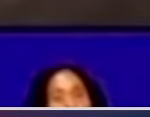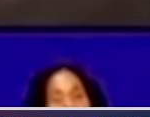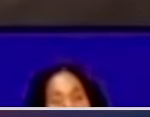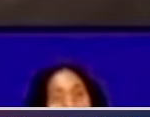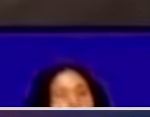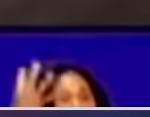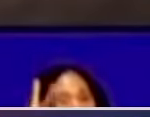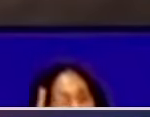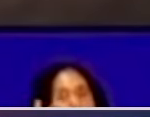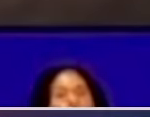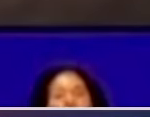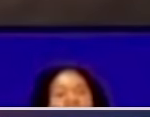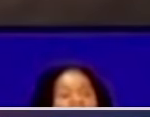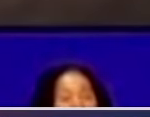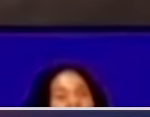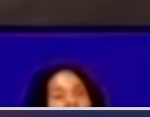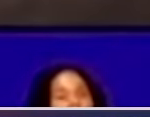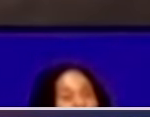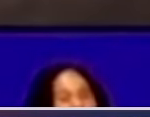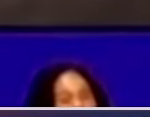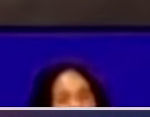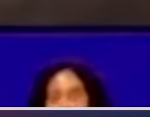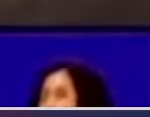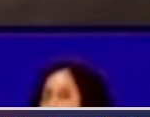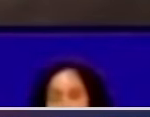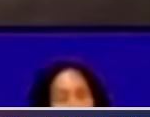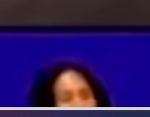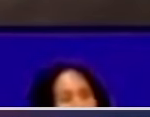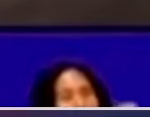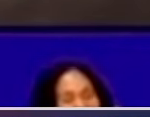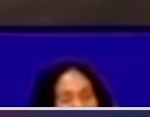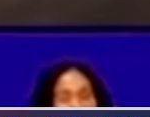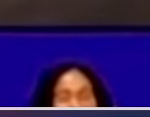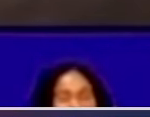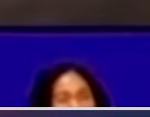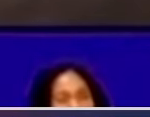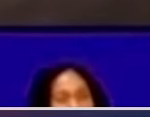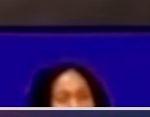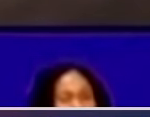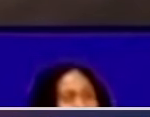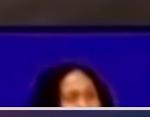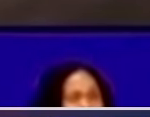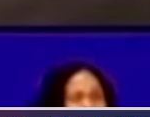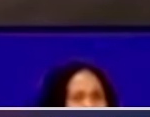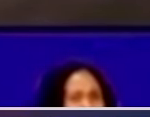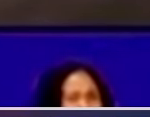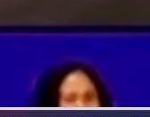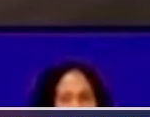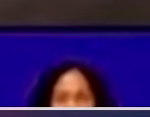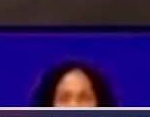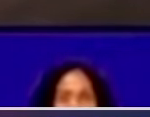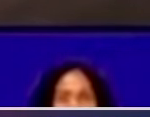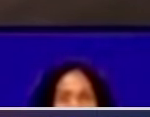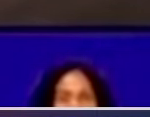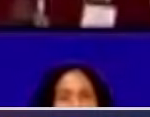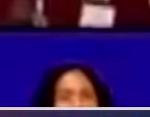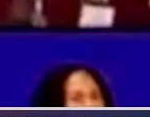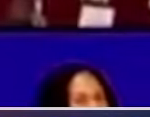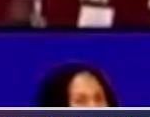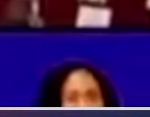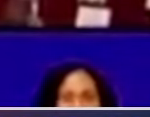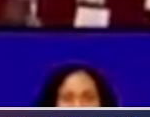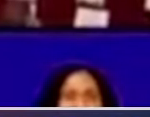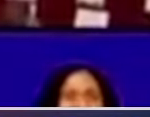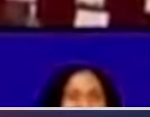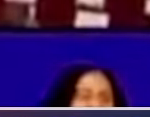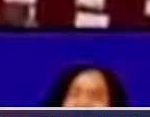only the plan, but the progress on implementation. Don't say, do.